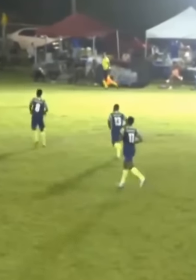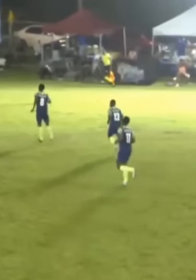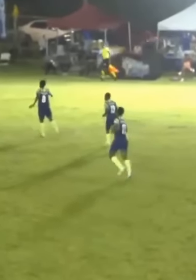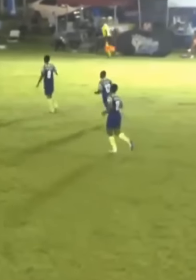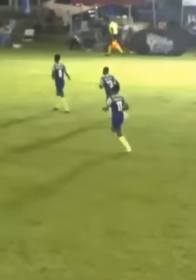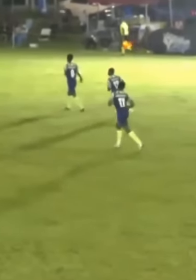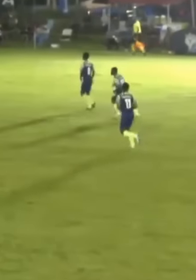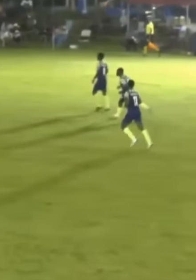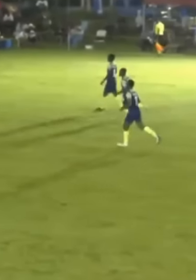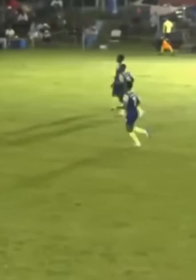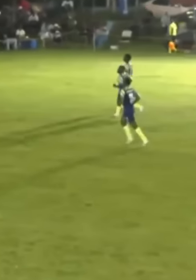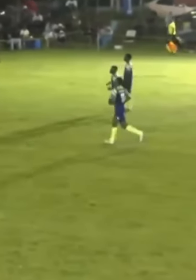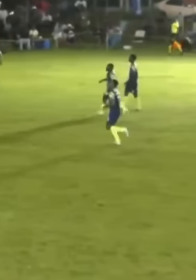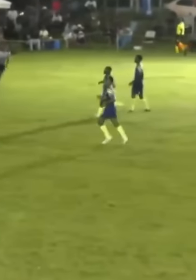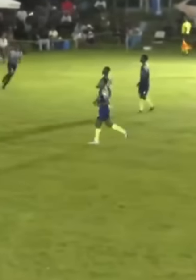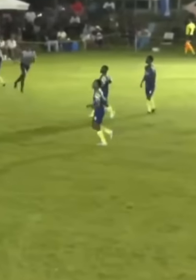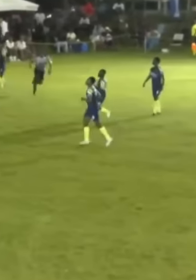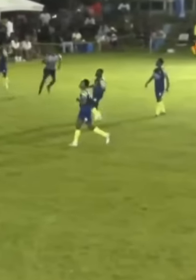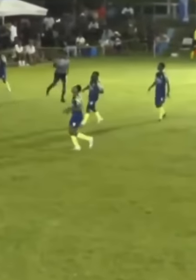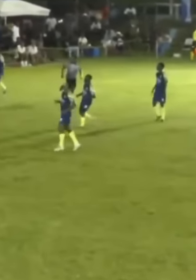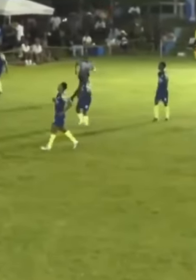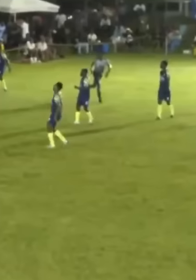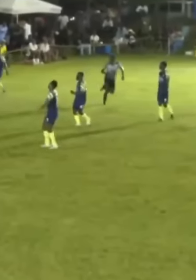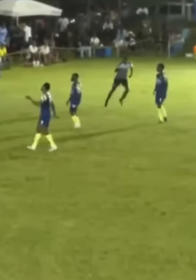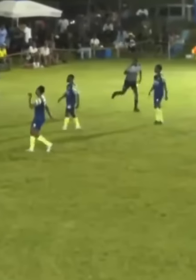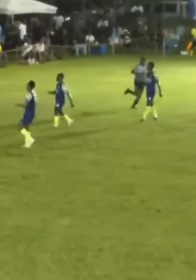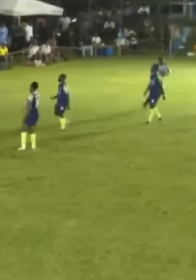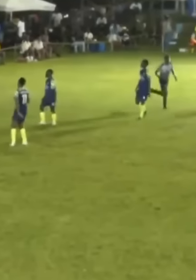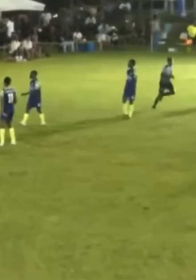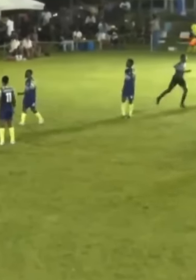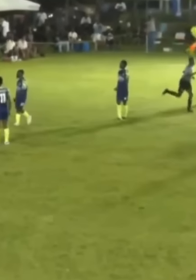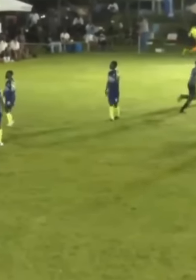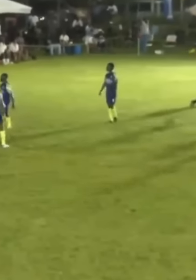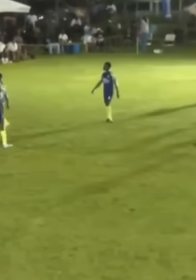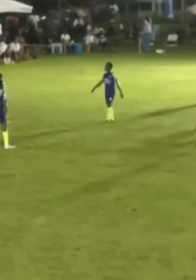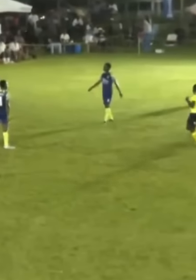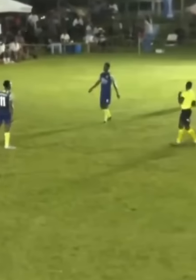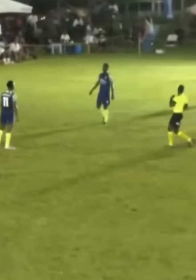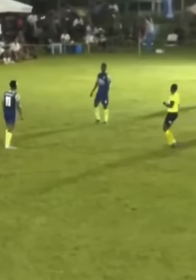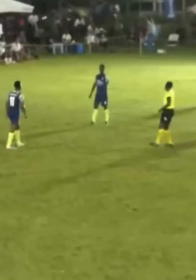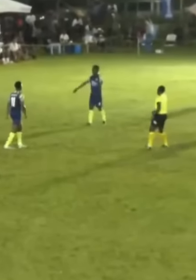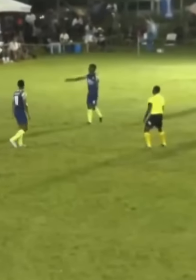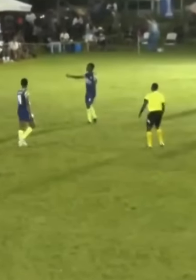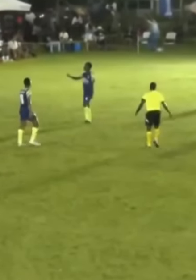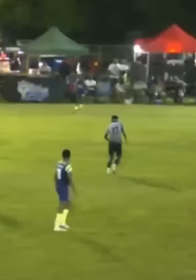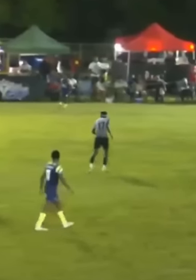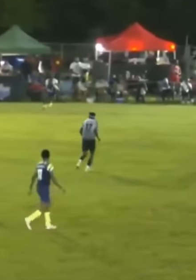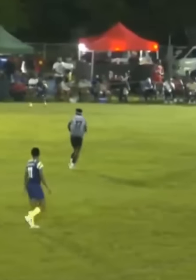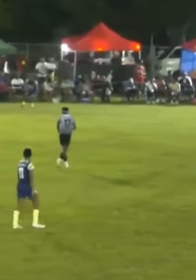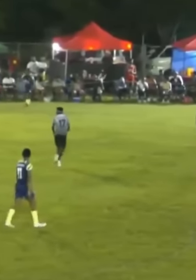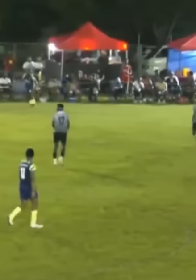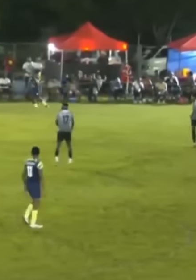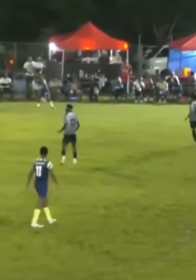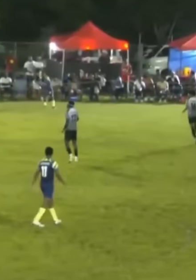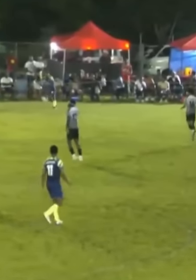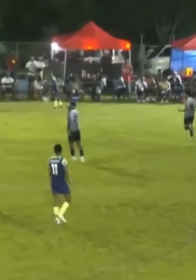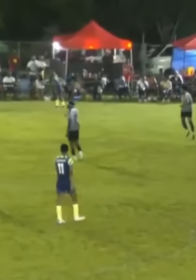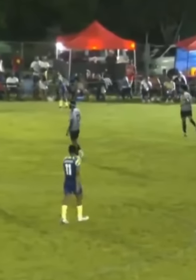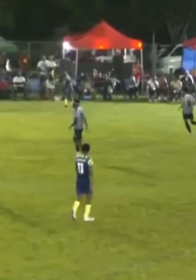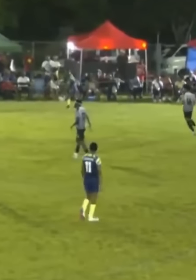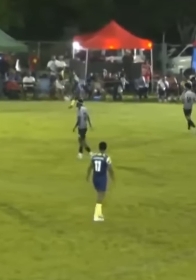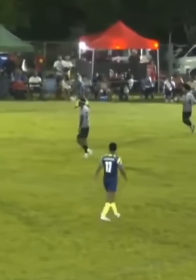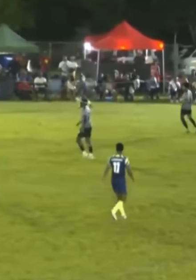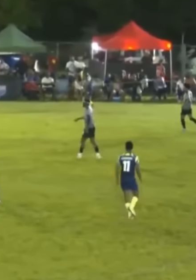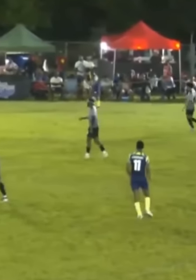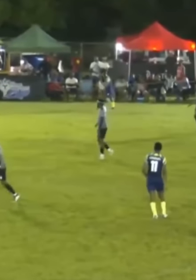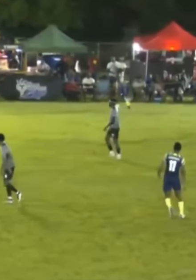who opens the scoring with a wonderful strike. UWI 1, Lodge Road 0. Lodge Road didn't